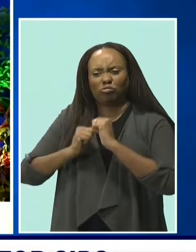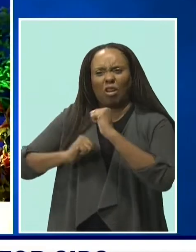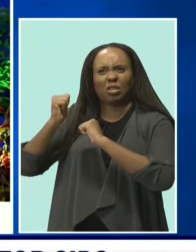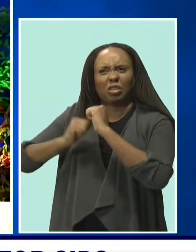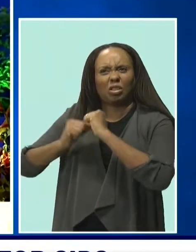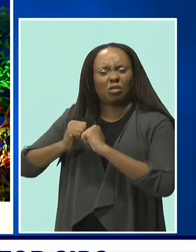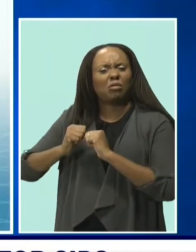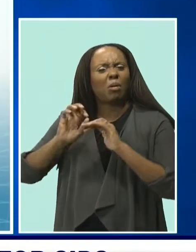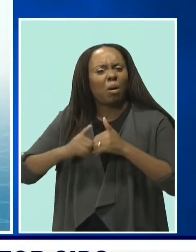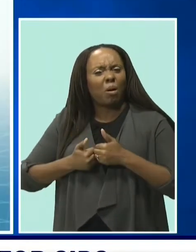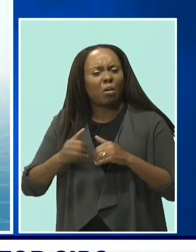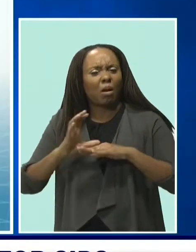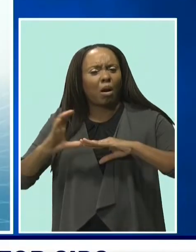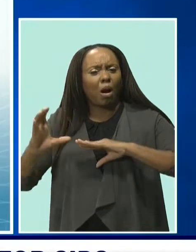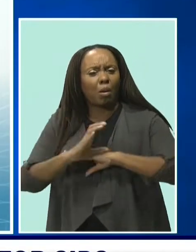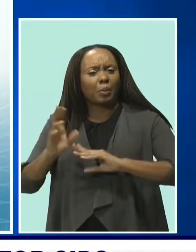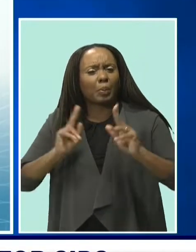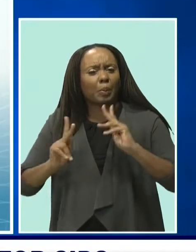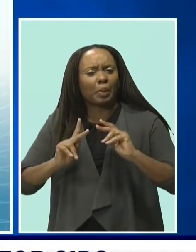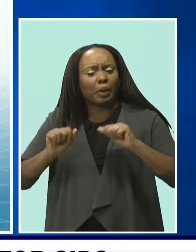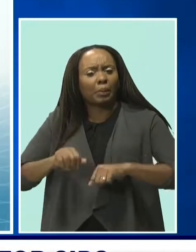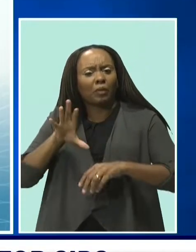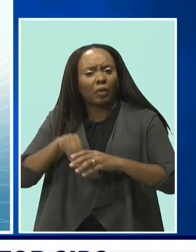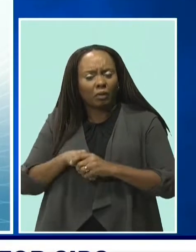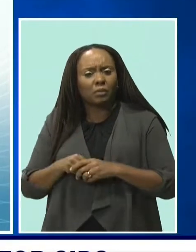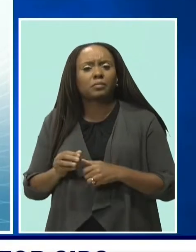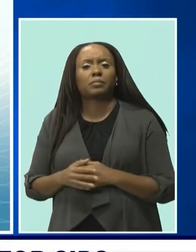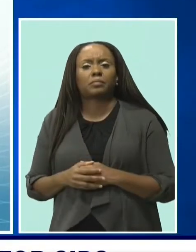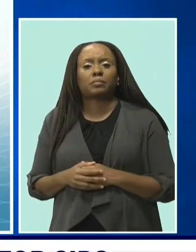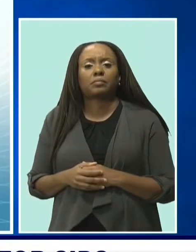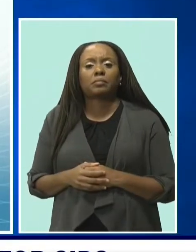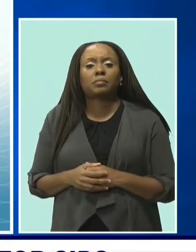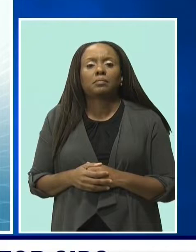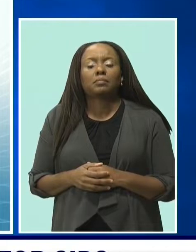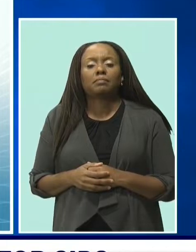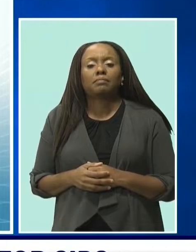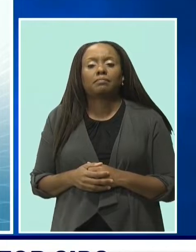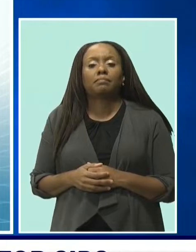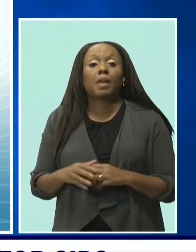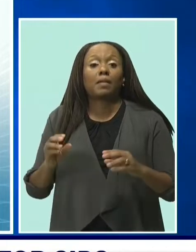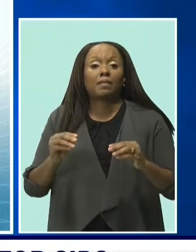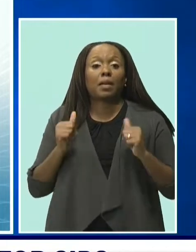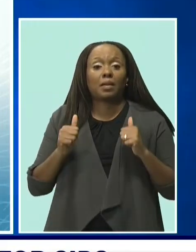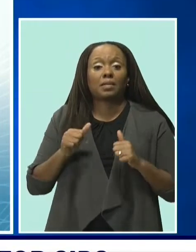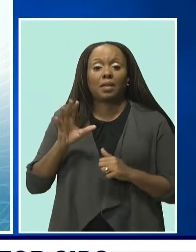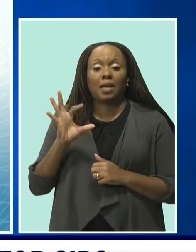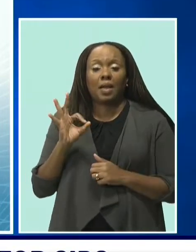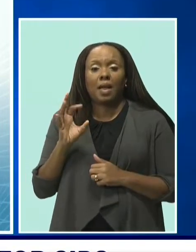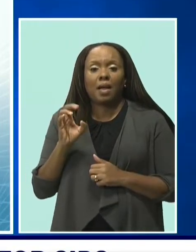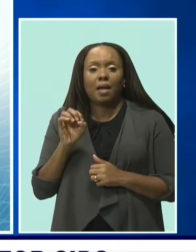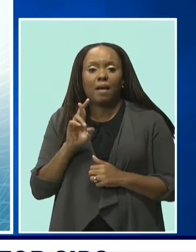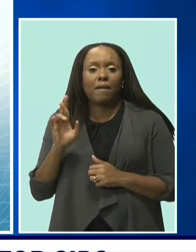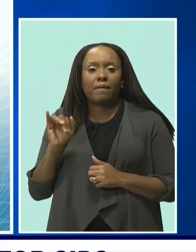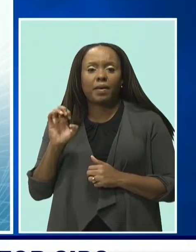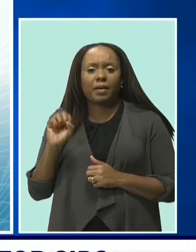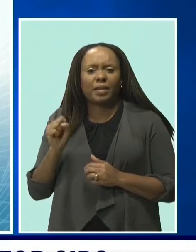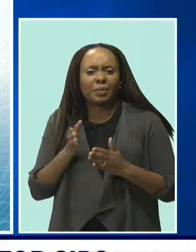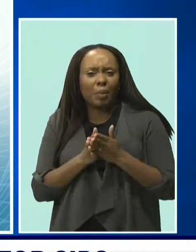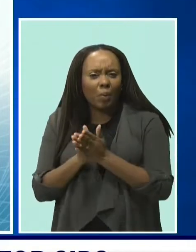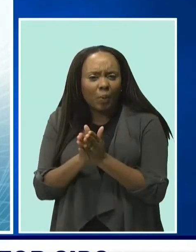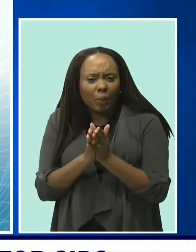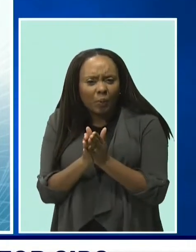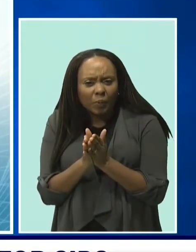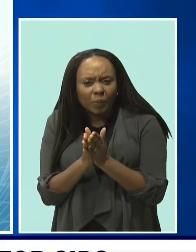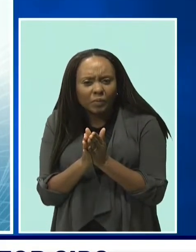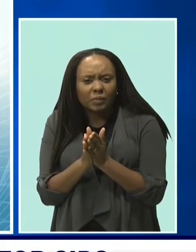be a part of that. Minister Cadell says fast ferries and port investments to move nutritious produce are